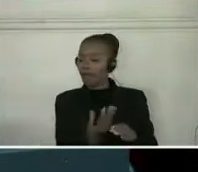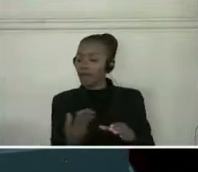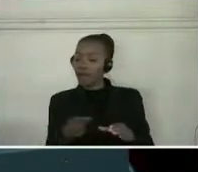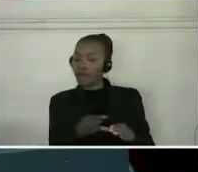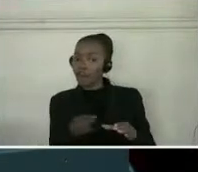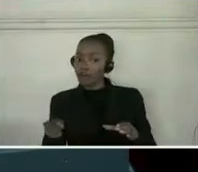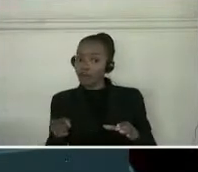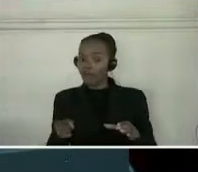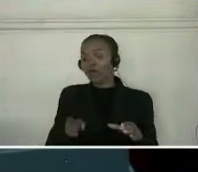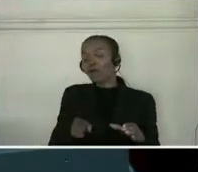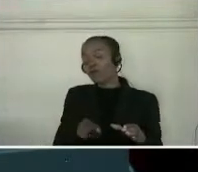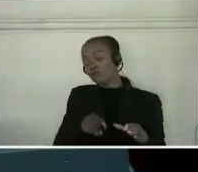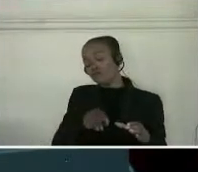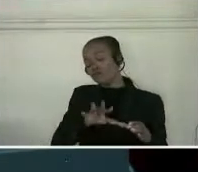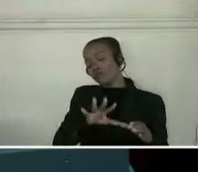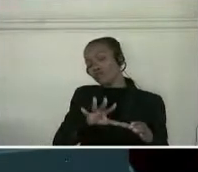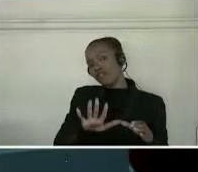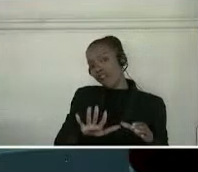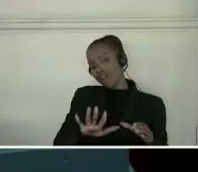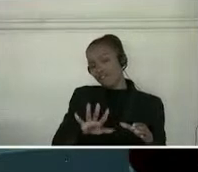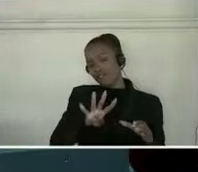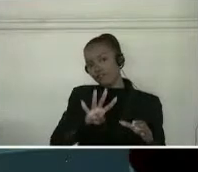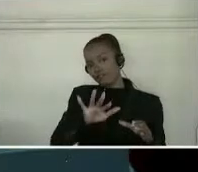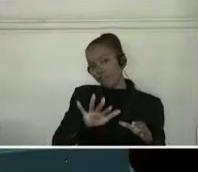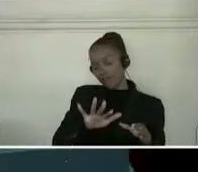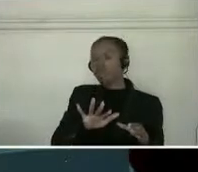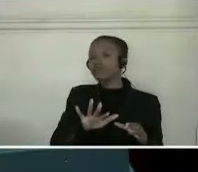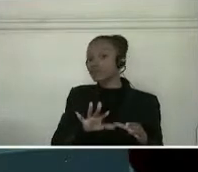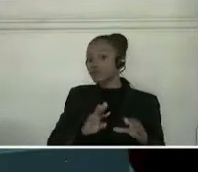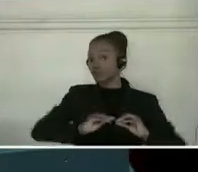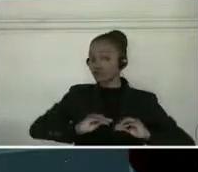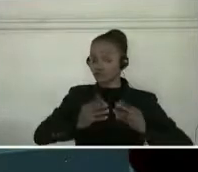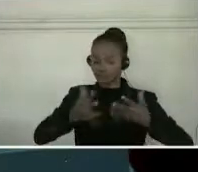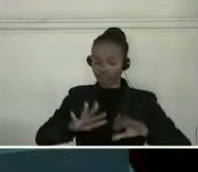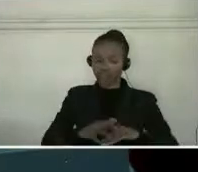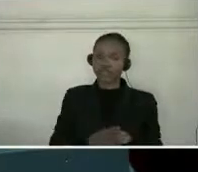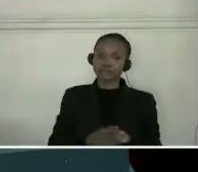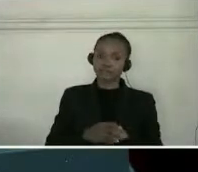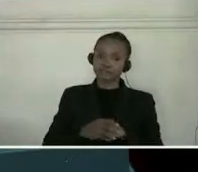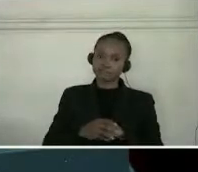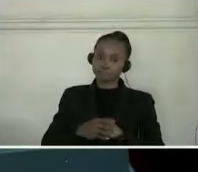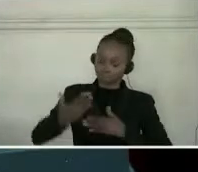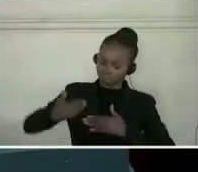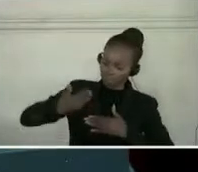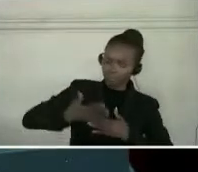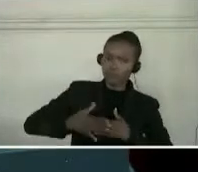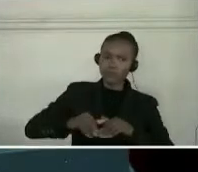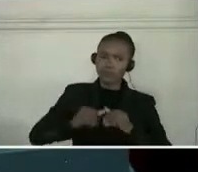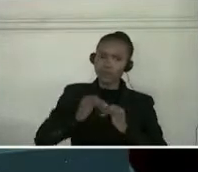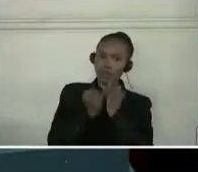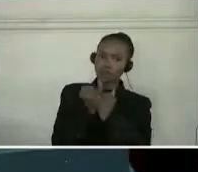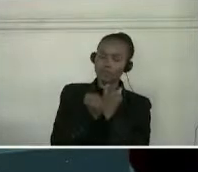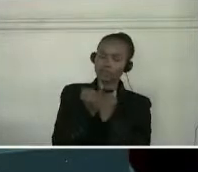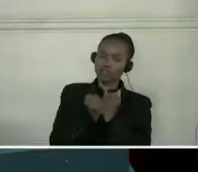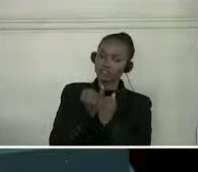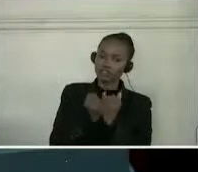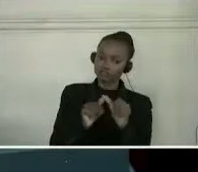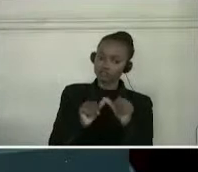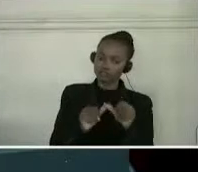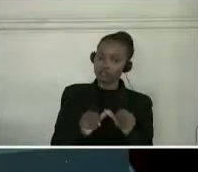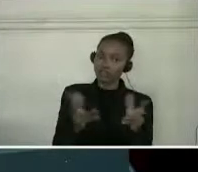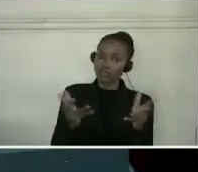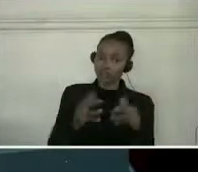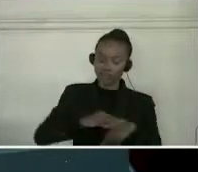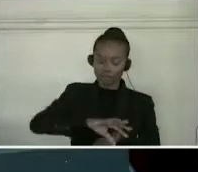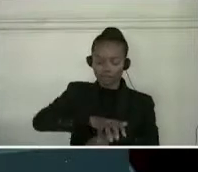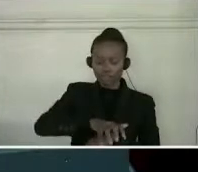capacity building ongoing leagues and district competition will be culminated in the provincial work and